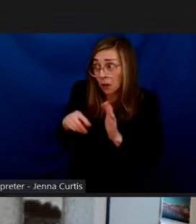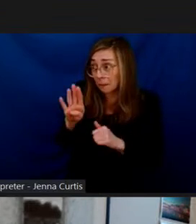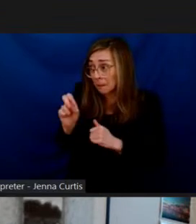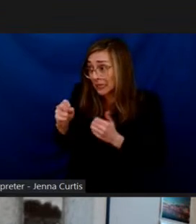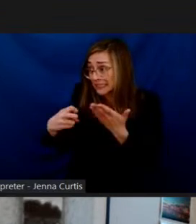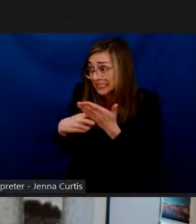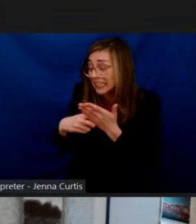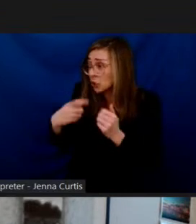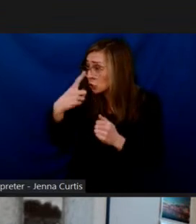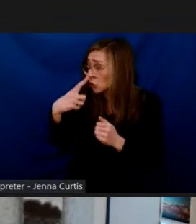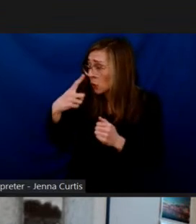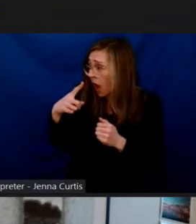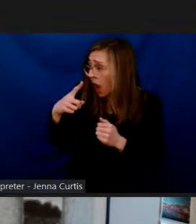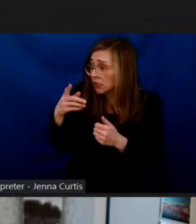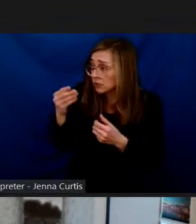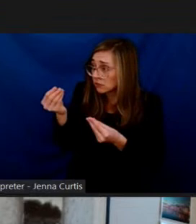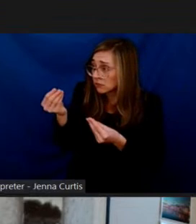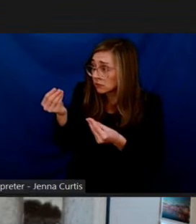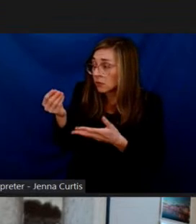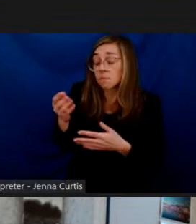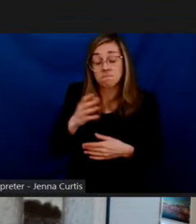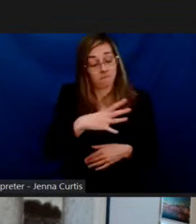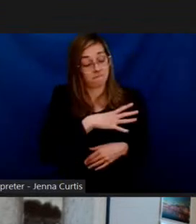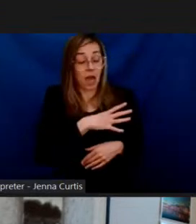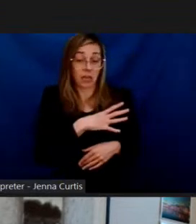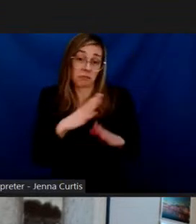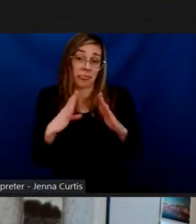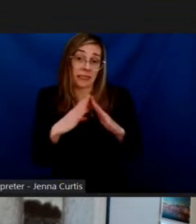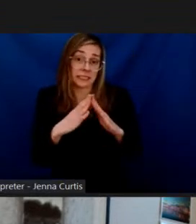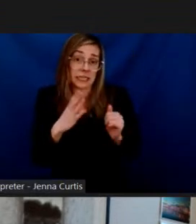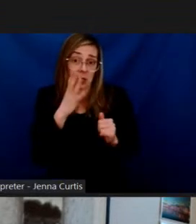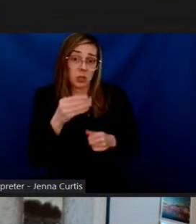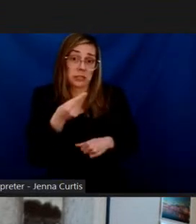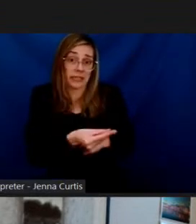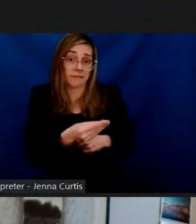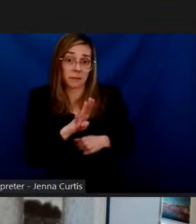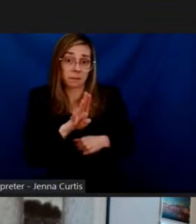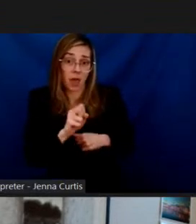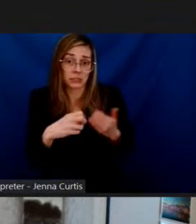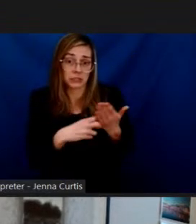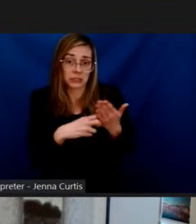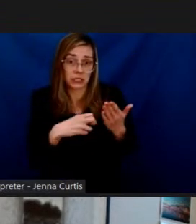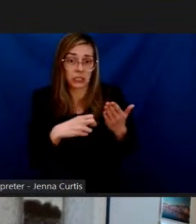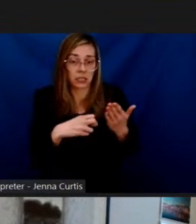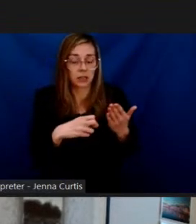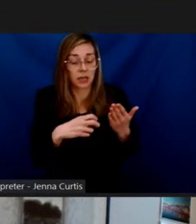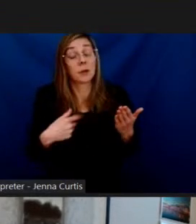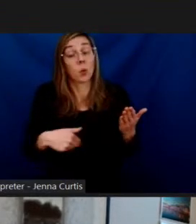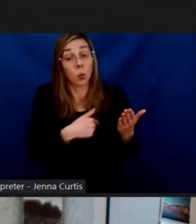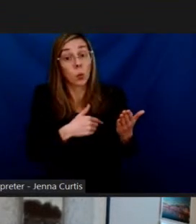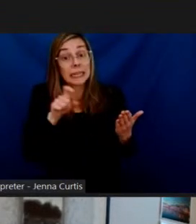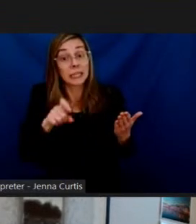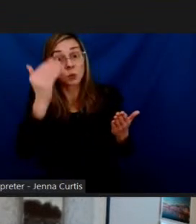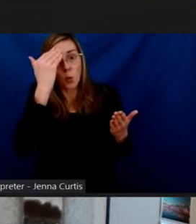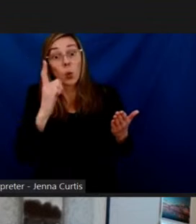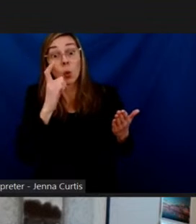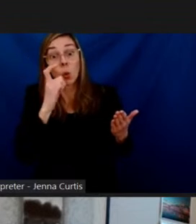understanding of the specific person who they're connecting with in a different city. But that's a fairly small number, to be